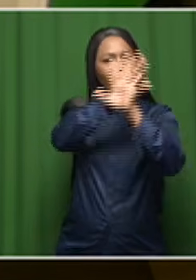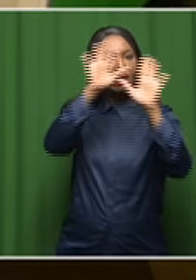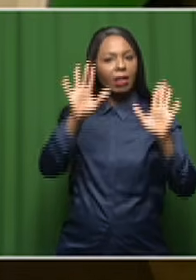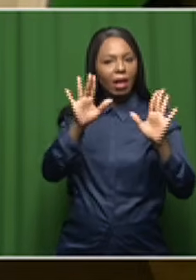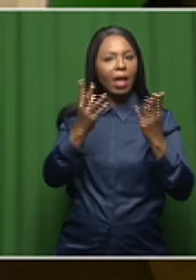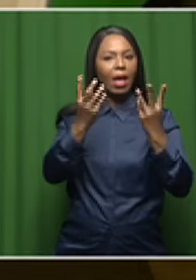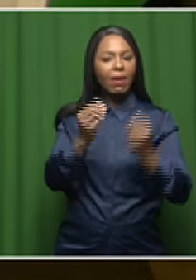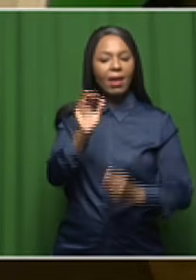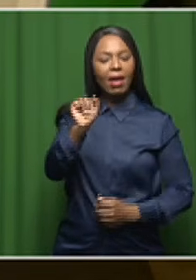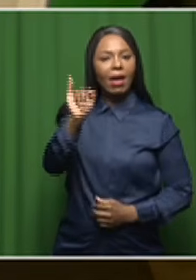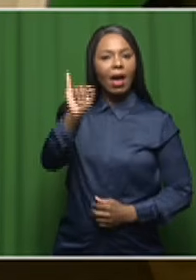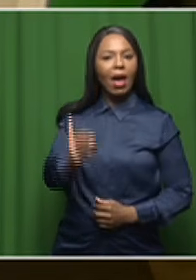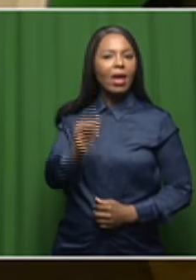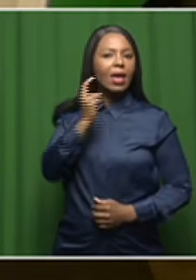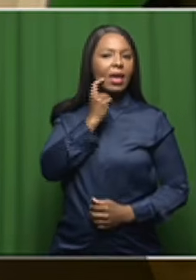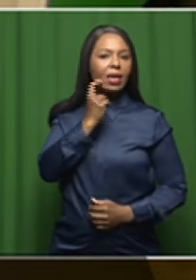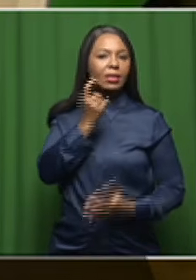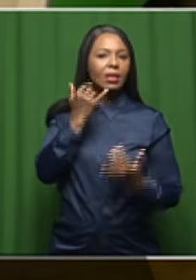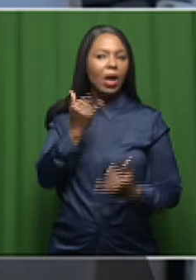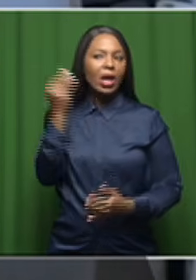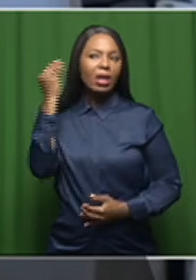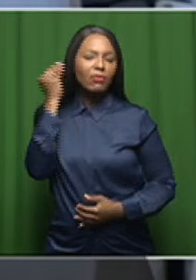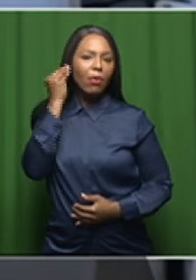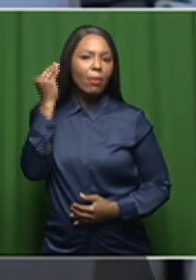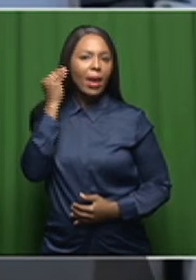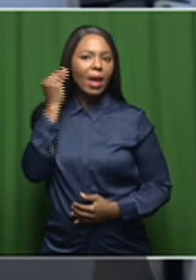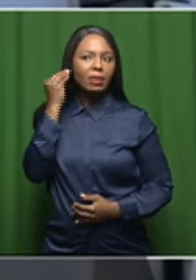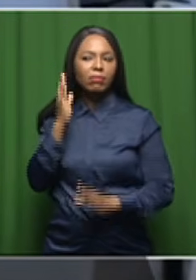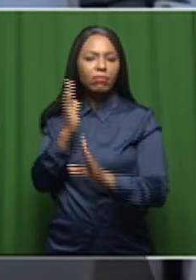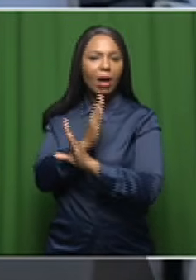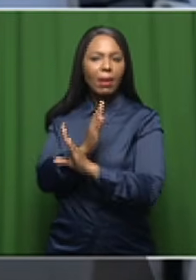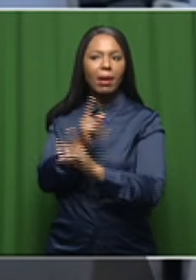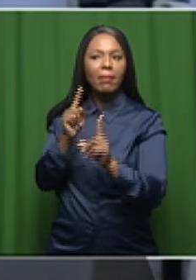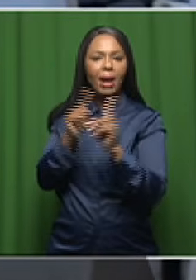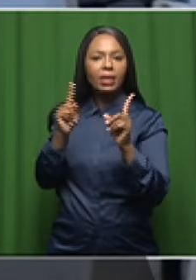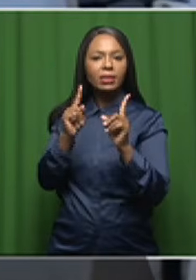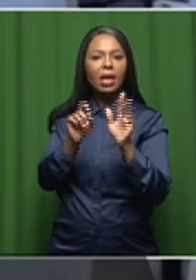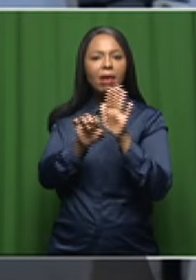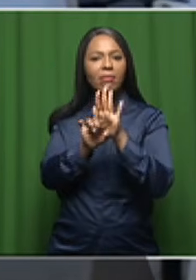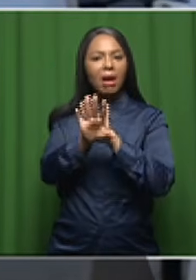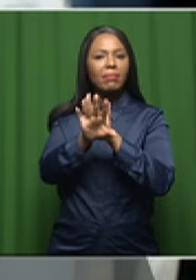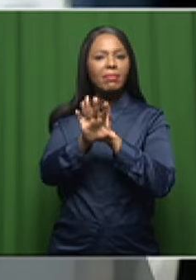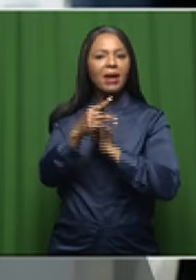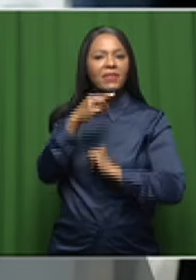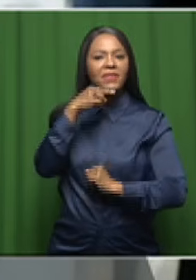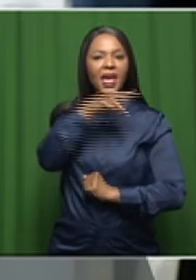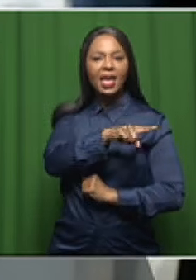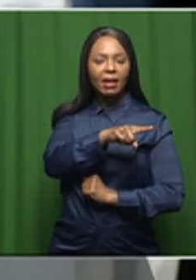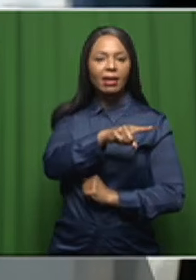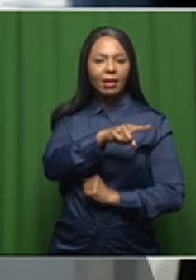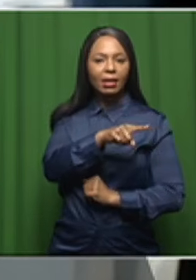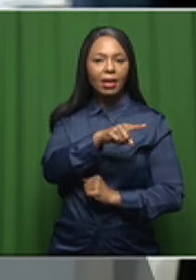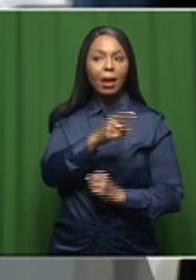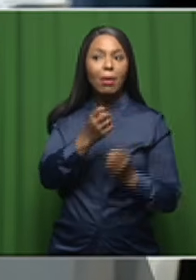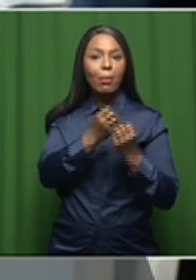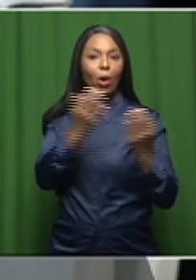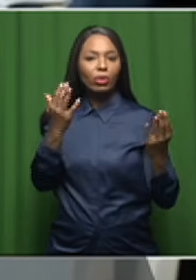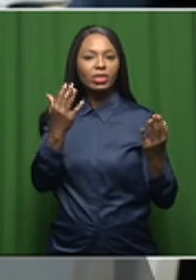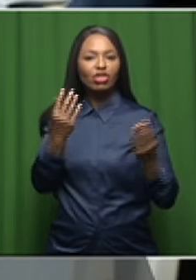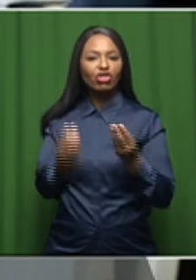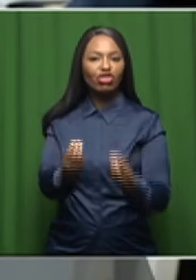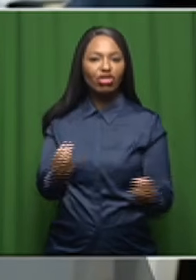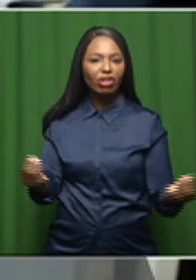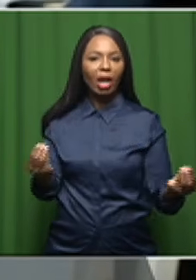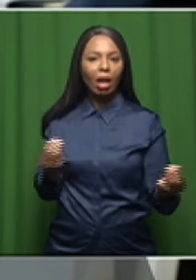already easily amplify manipulative information and produce fake content, and it's children who are most vulnerable to being manipulated